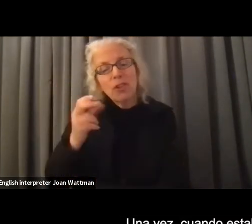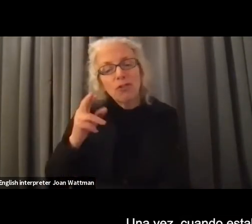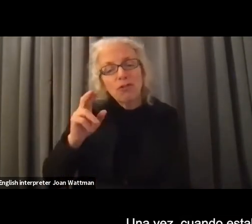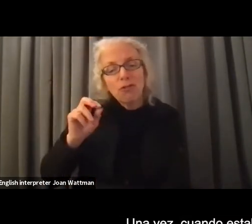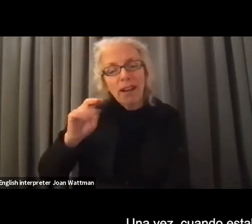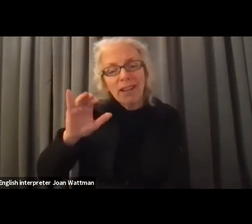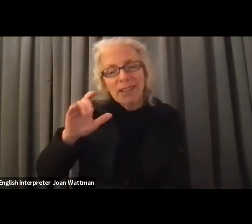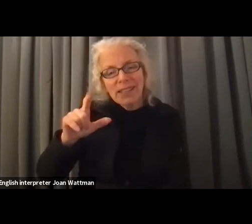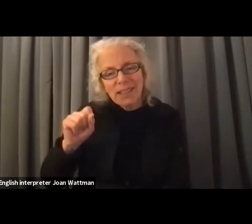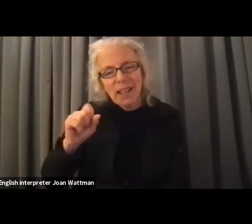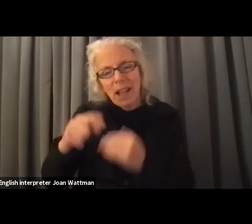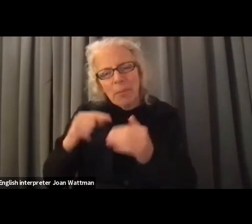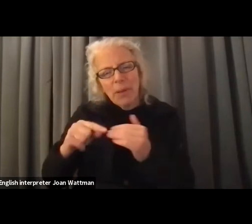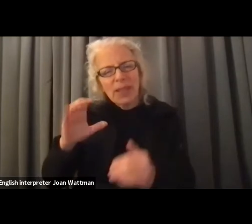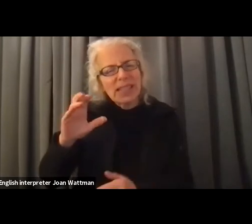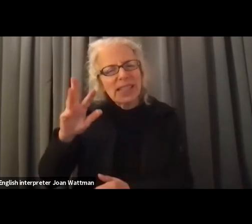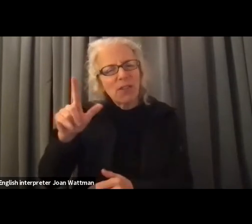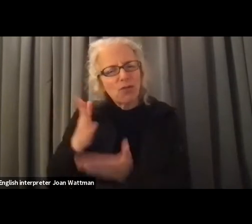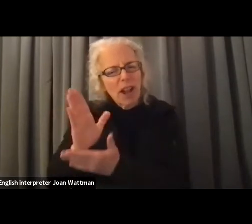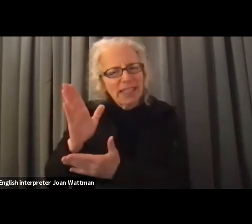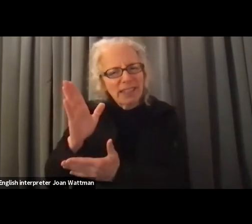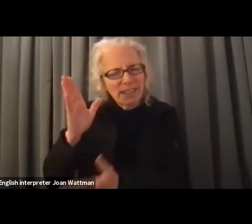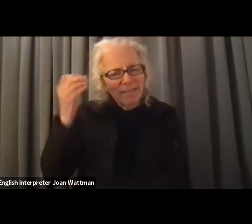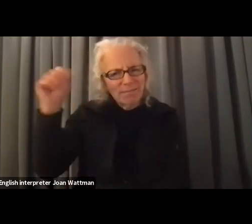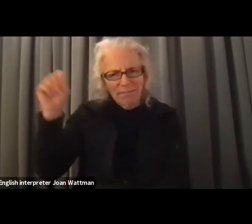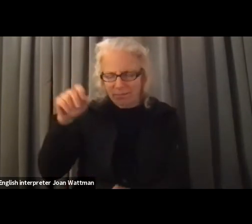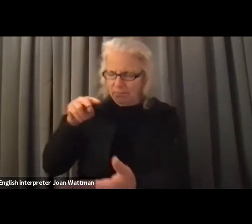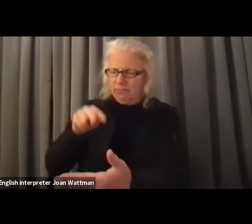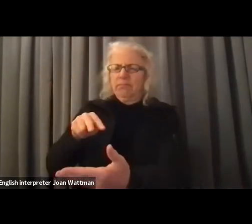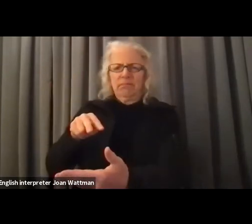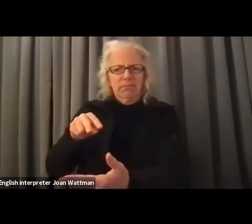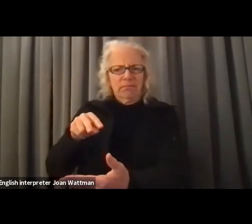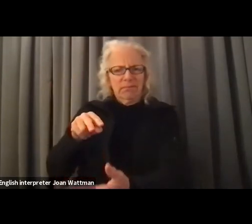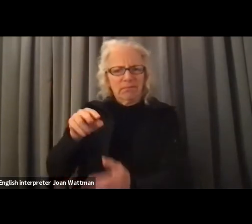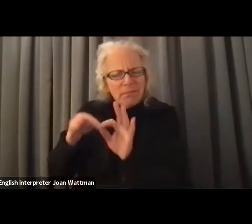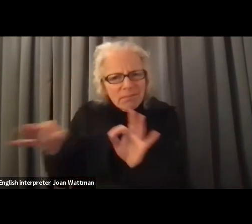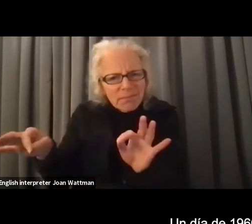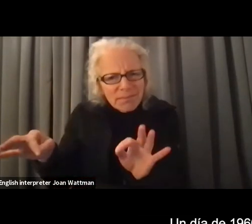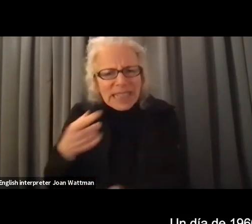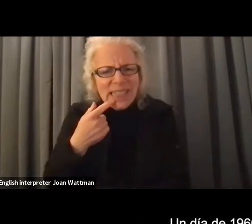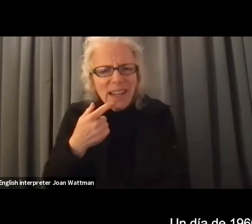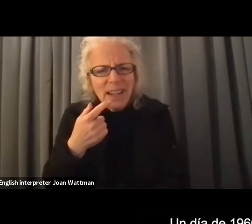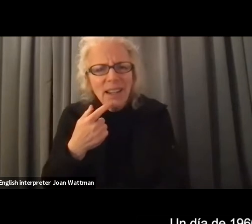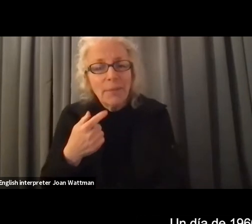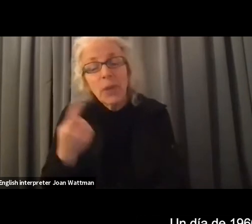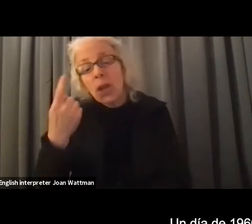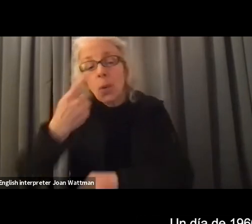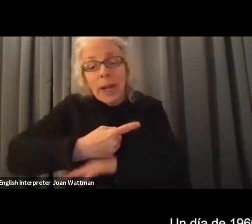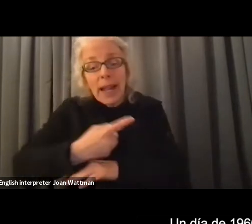civil rights movement, I came across the following unexpected note, quote, "One day